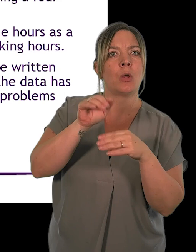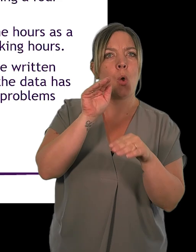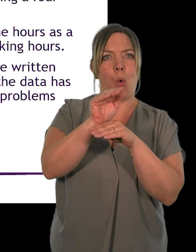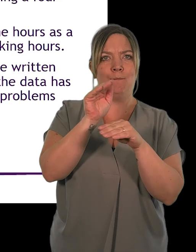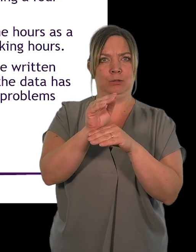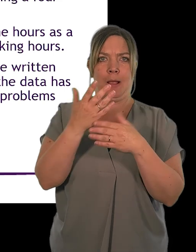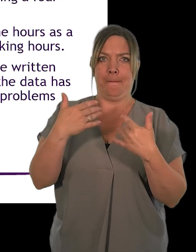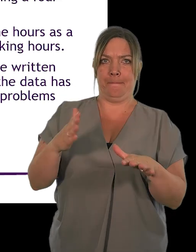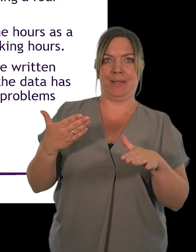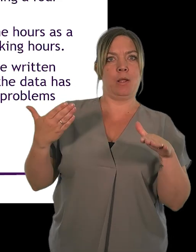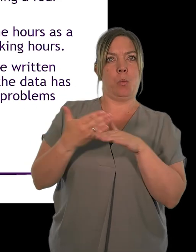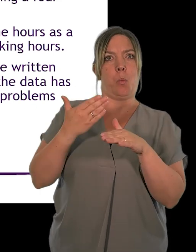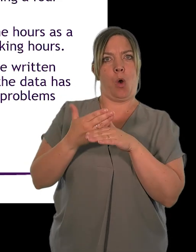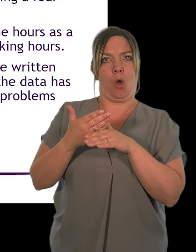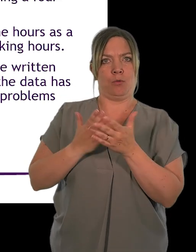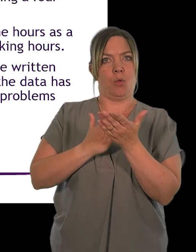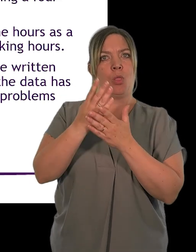to